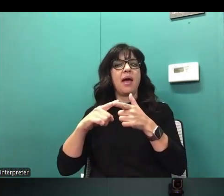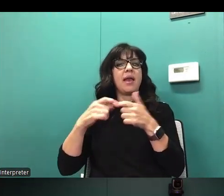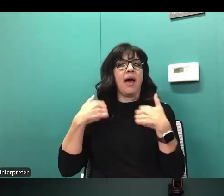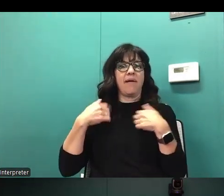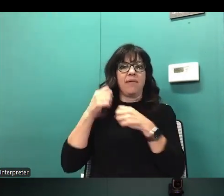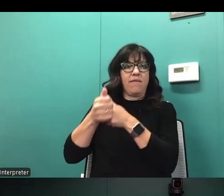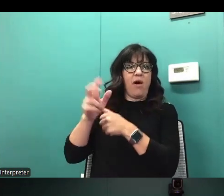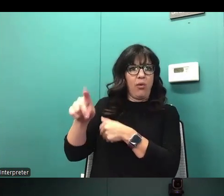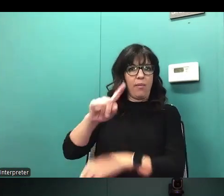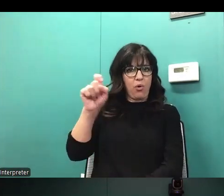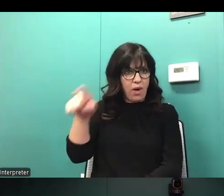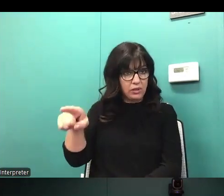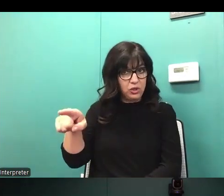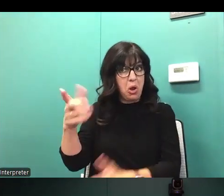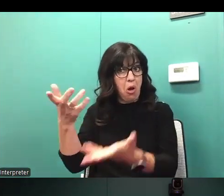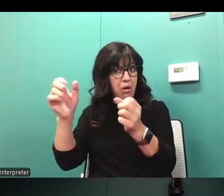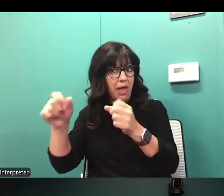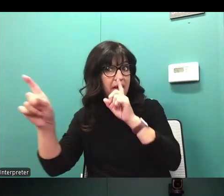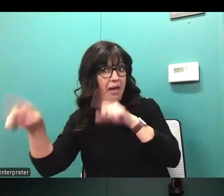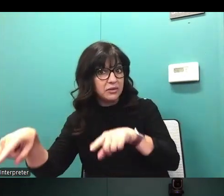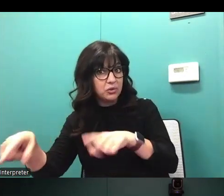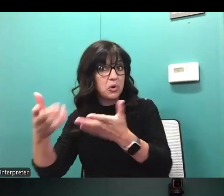answer with that